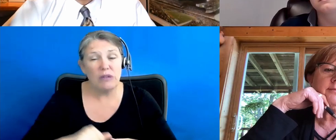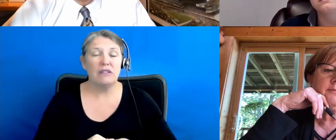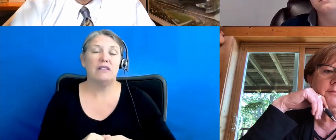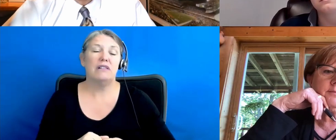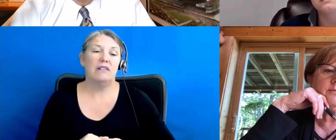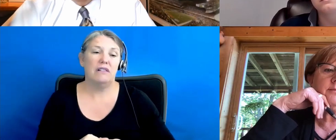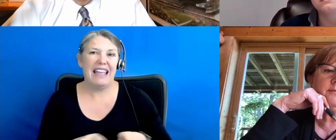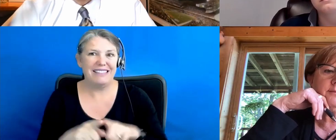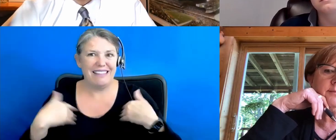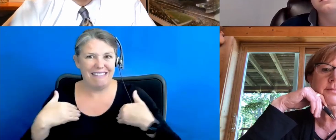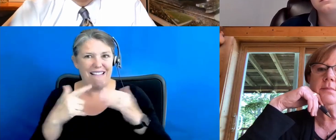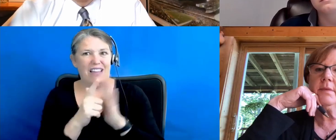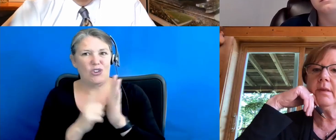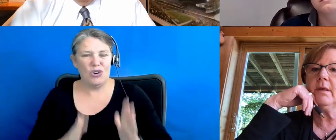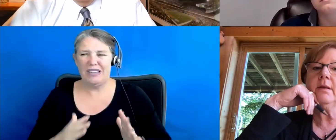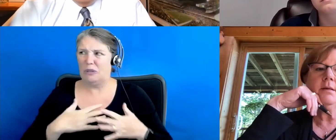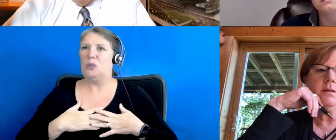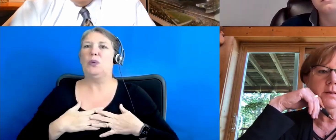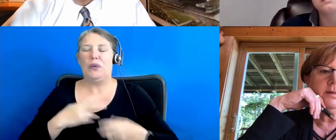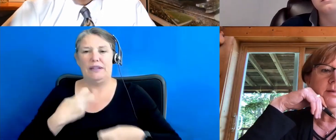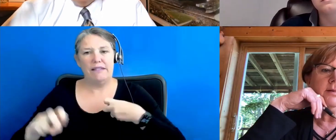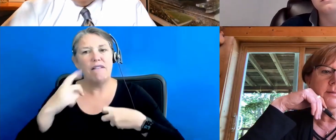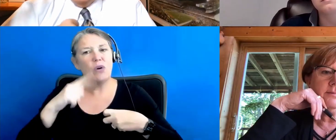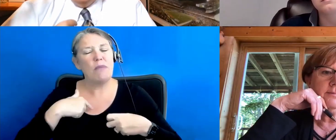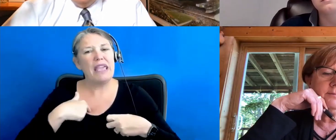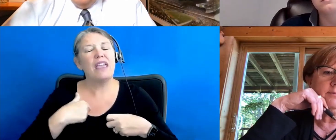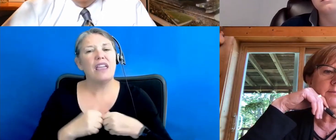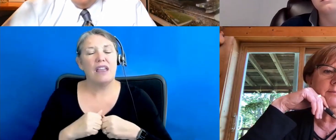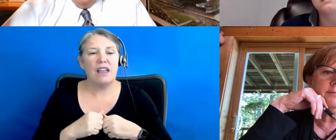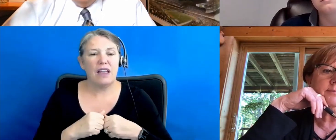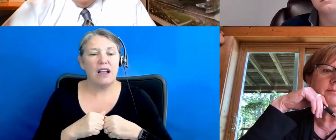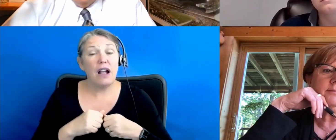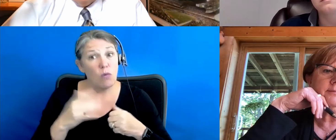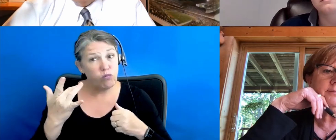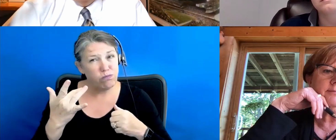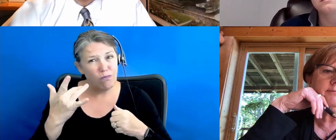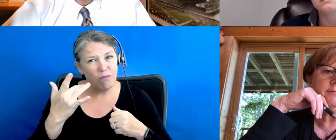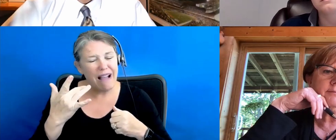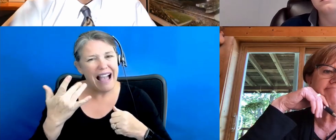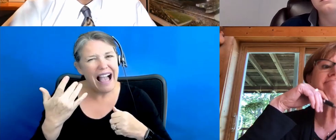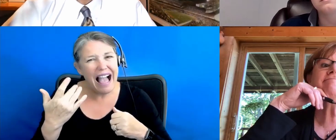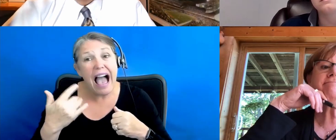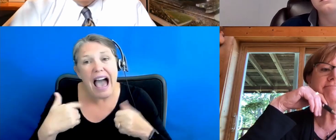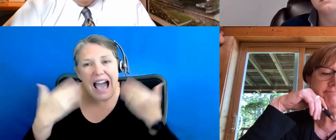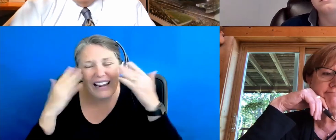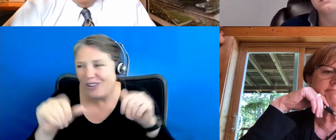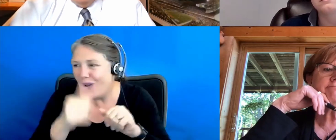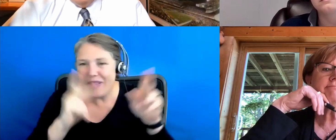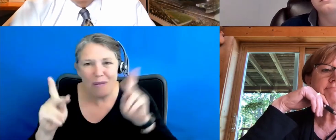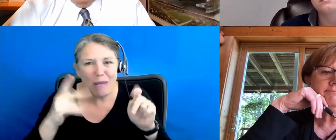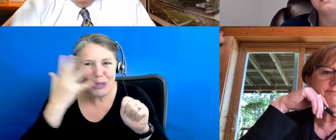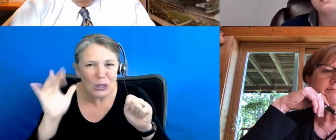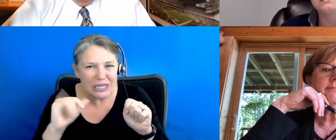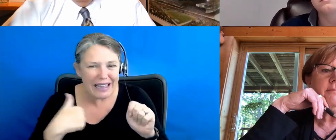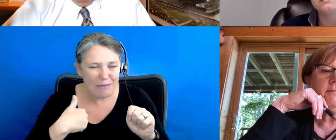a young attorney. So it was very difficult for me at first. And that's because I did not know anybody else like me. And then once I started